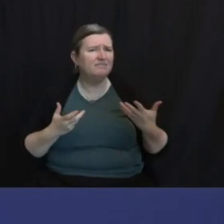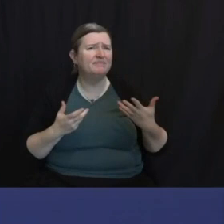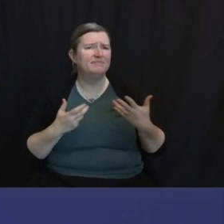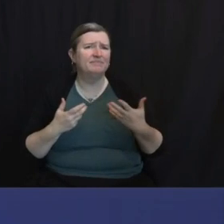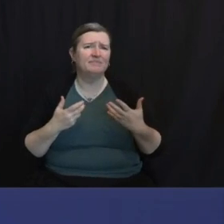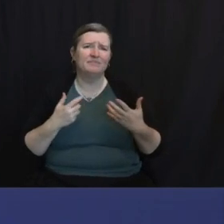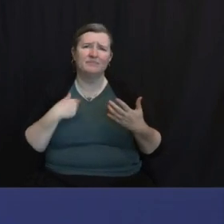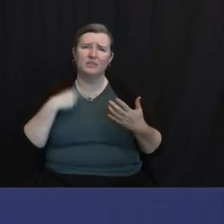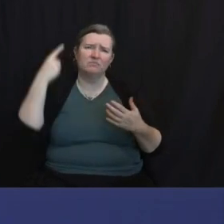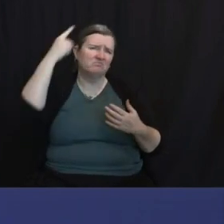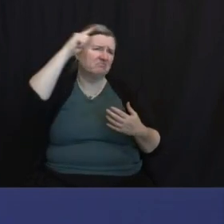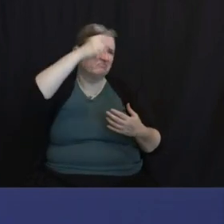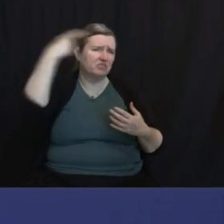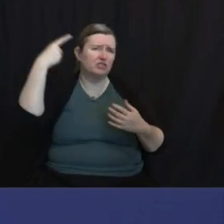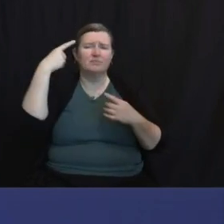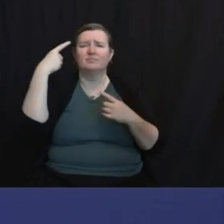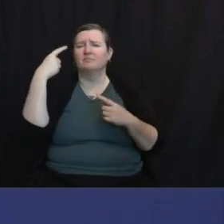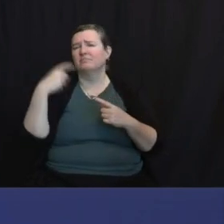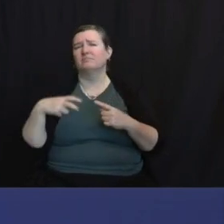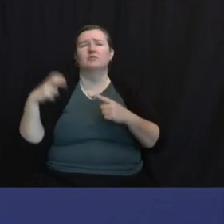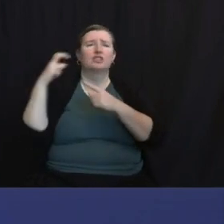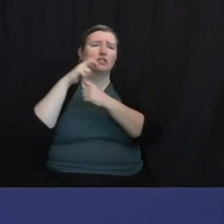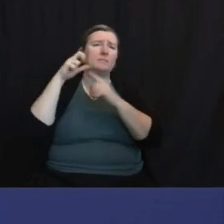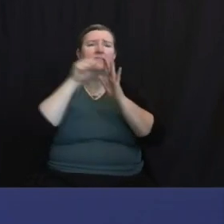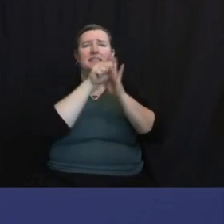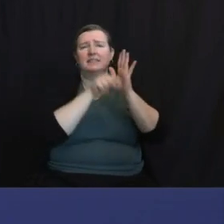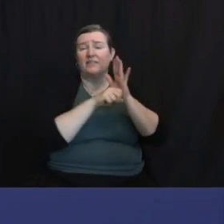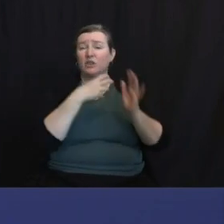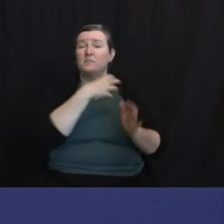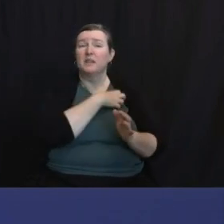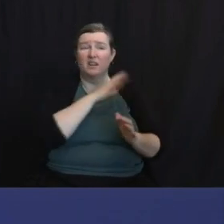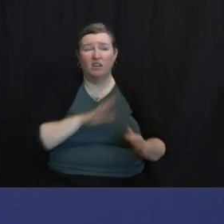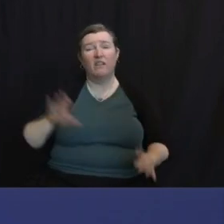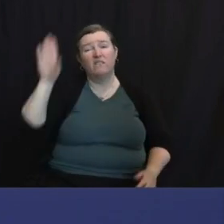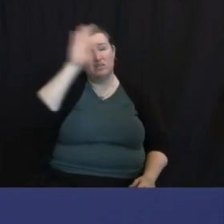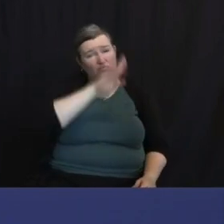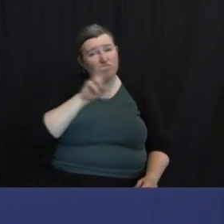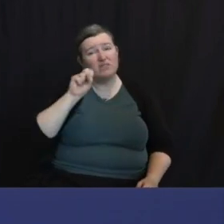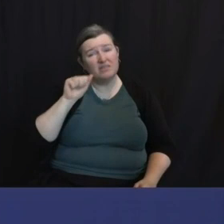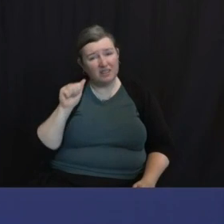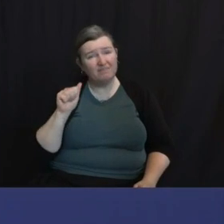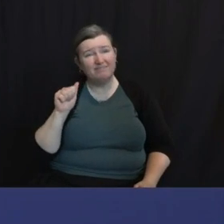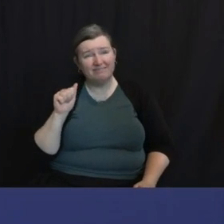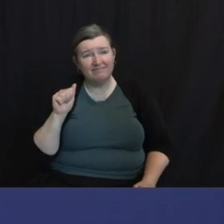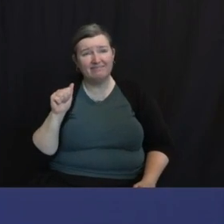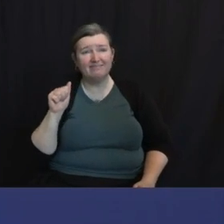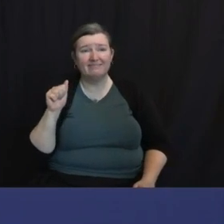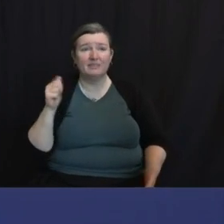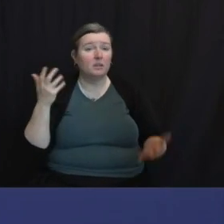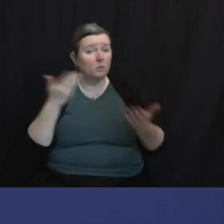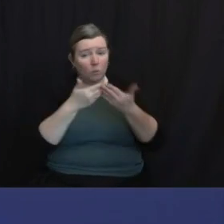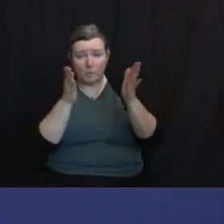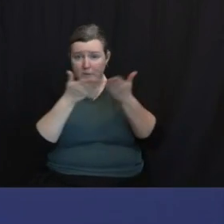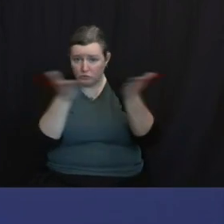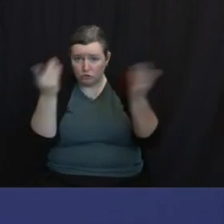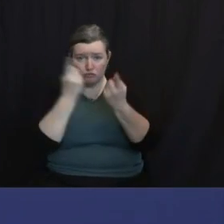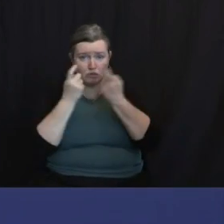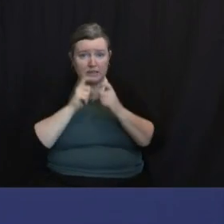police force in the entire United States of America. We'll start over here. I think we're going to be on the road again on